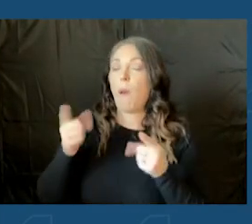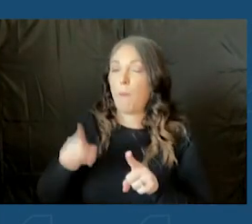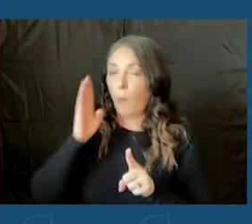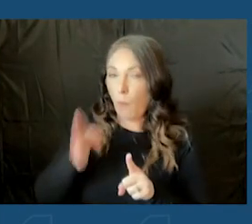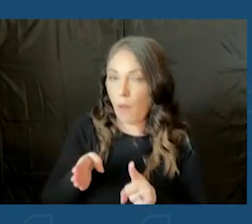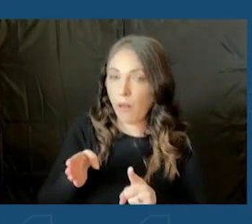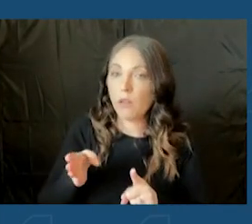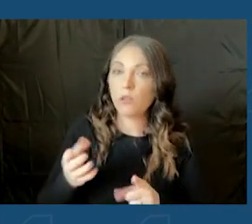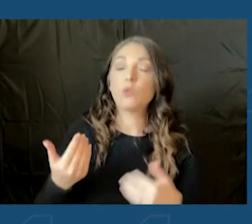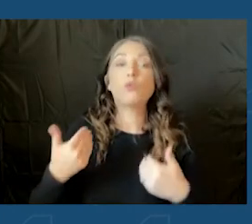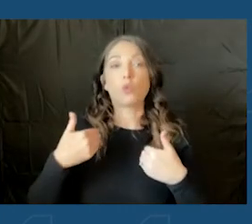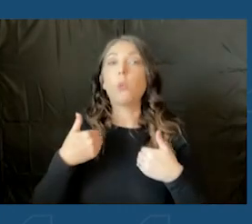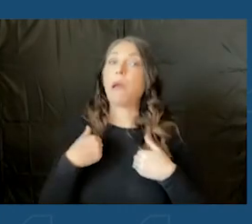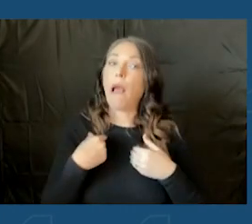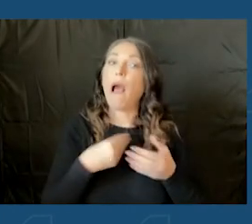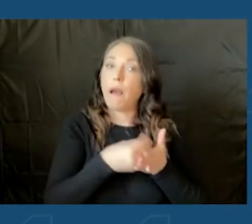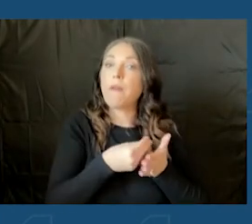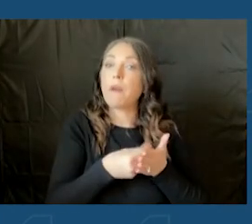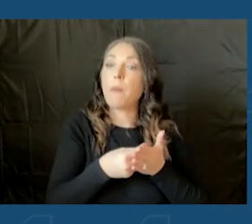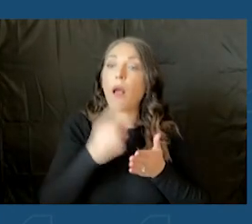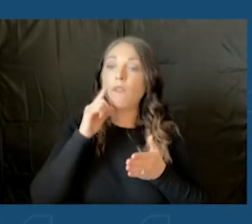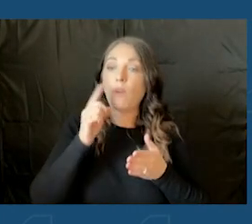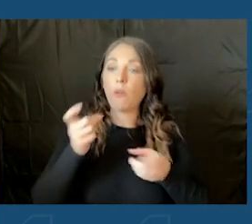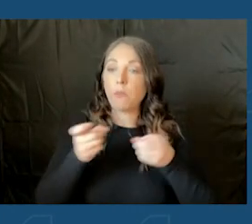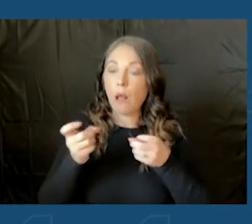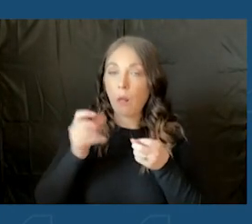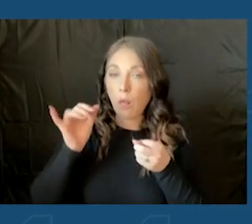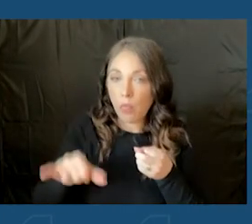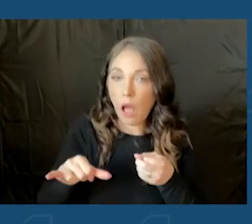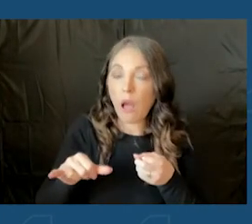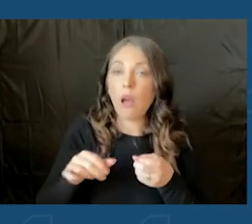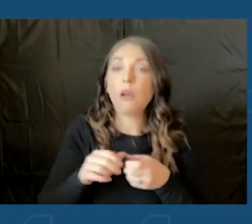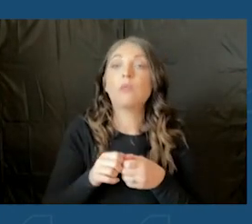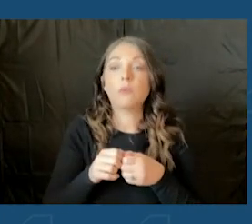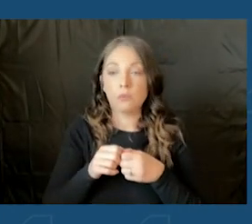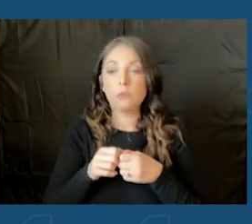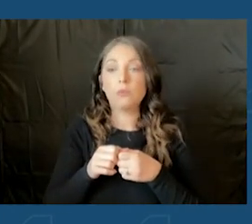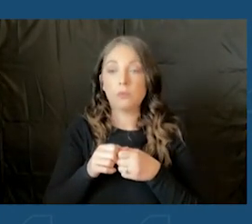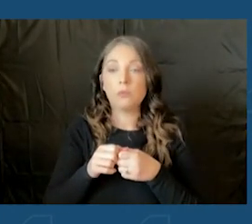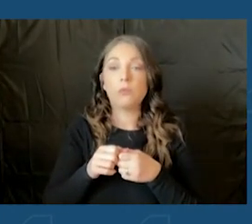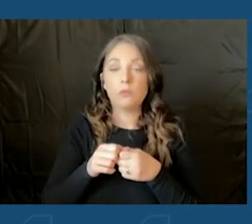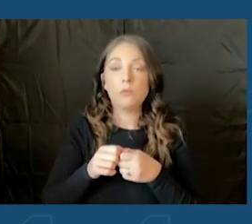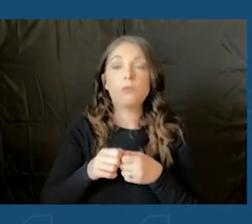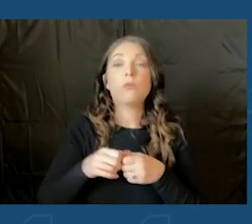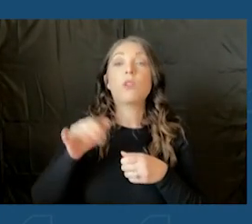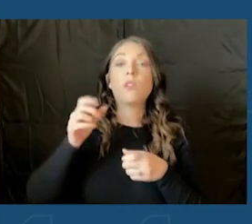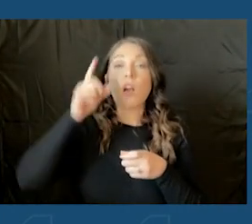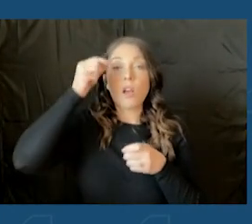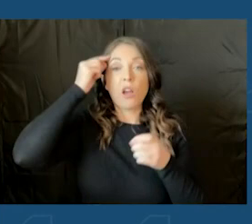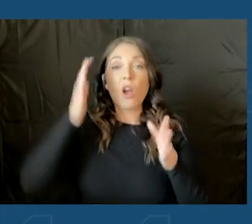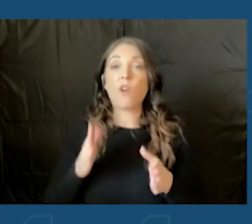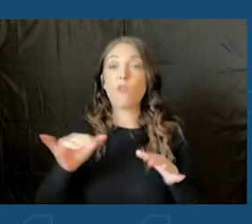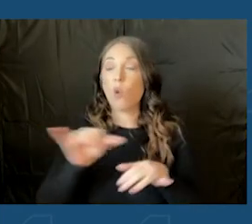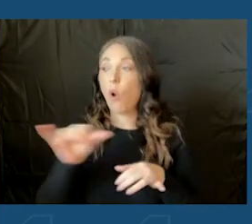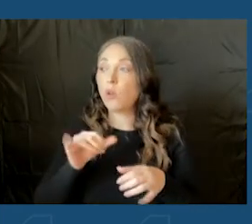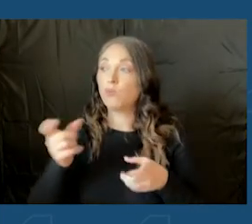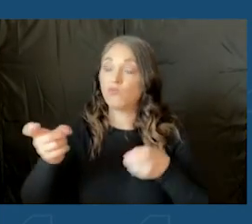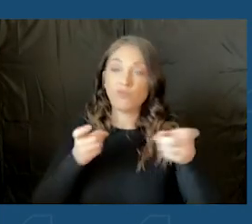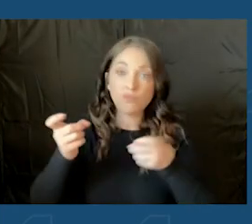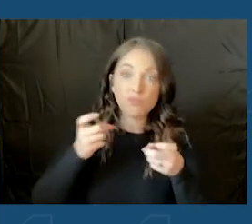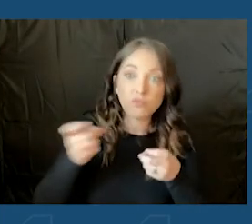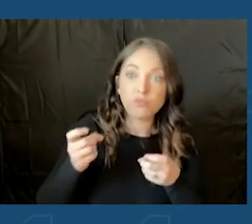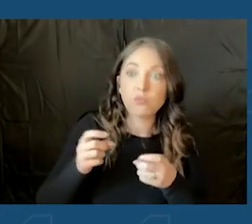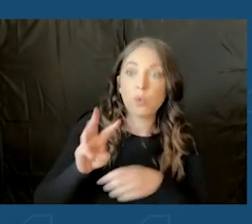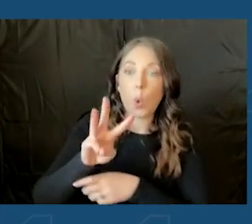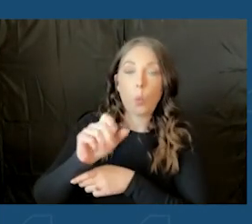with inflationary pressures on commodity prices. The governor also dealt with rising costs of wages, were also dealt with in the budget.